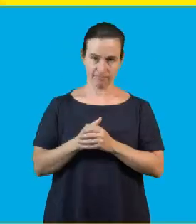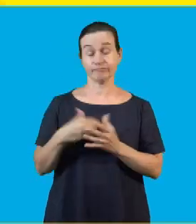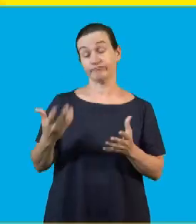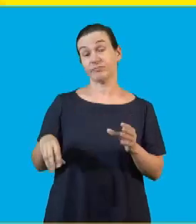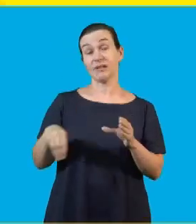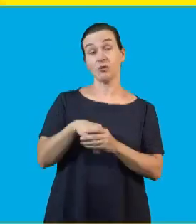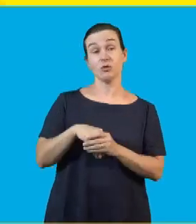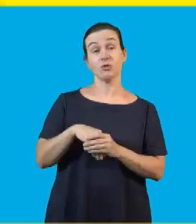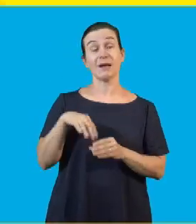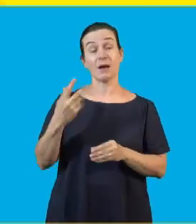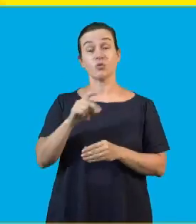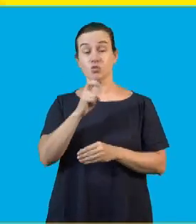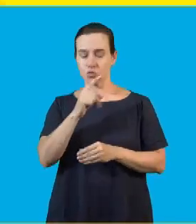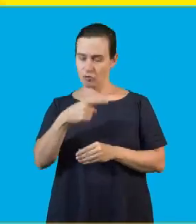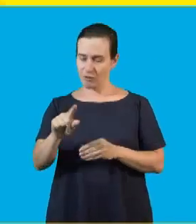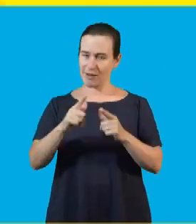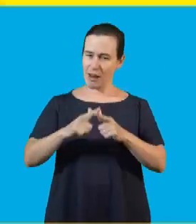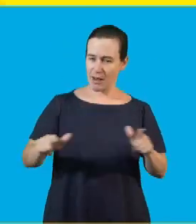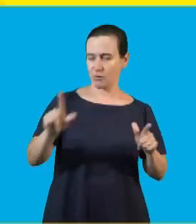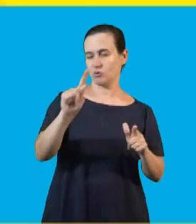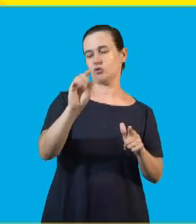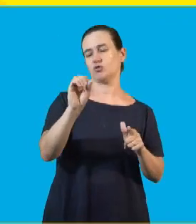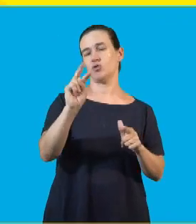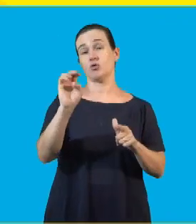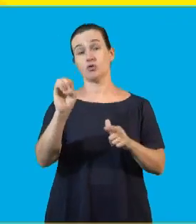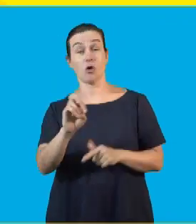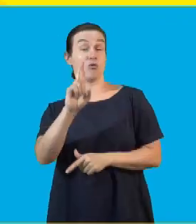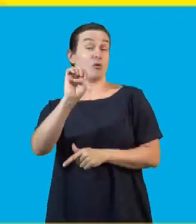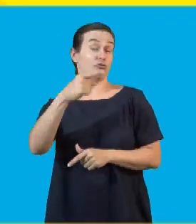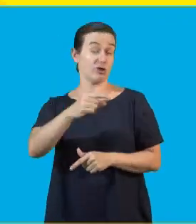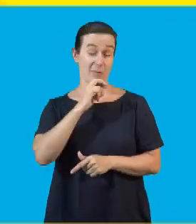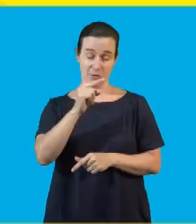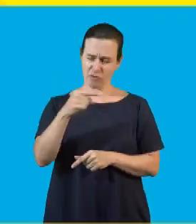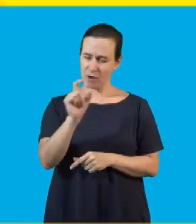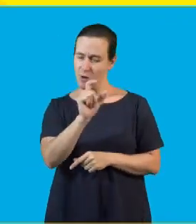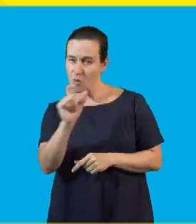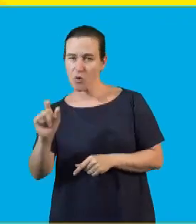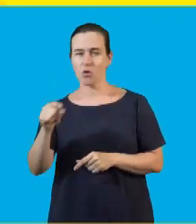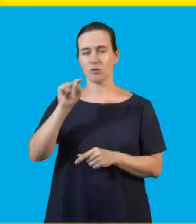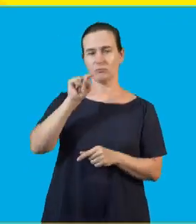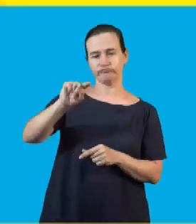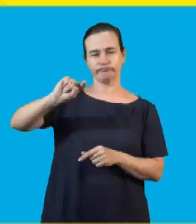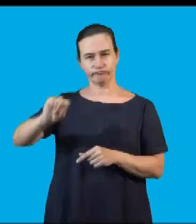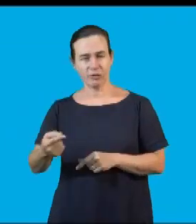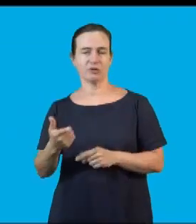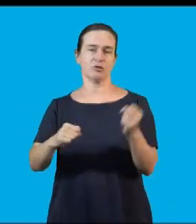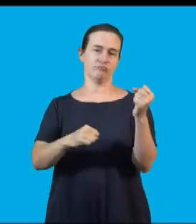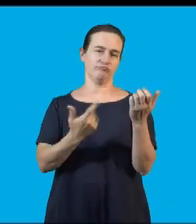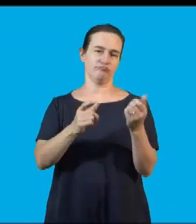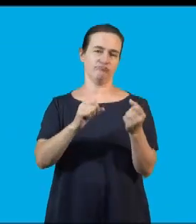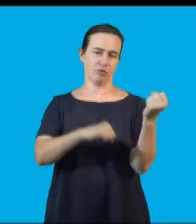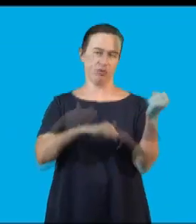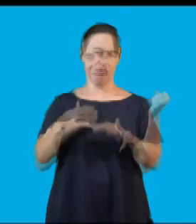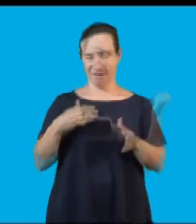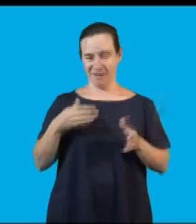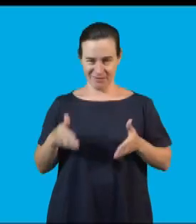your ideas, including the correct use of language, tone, register, and grammar and